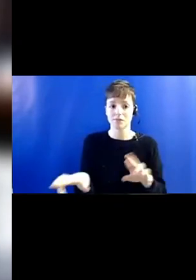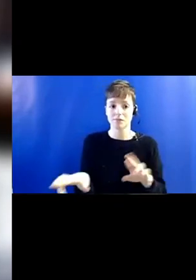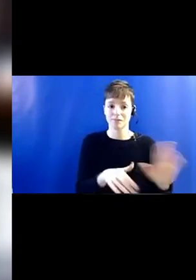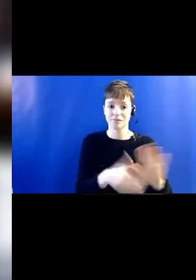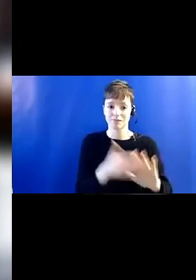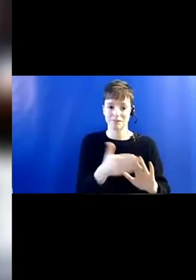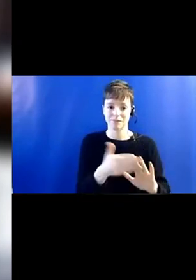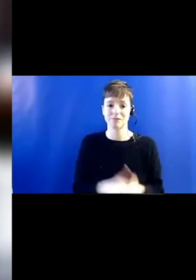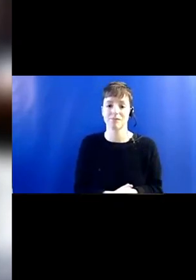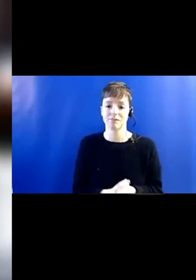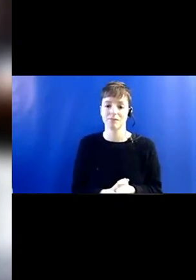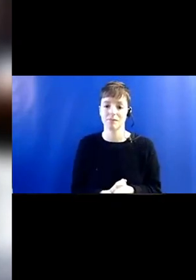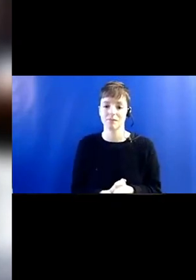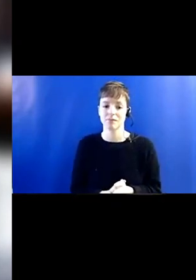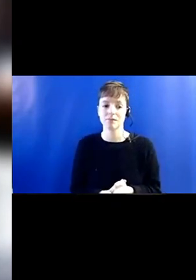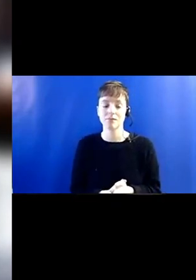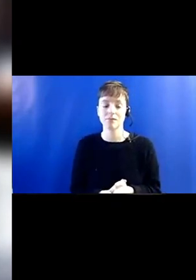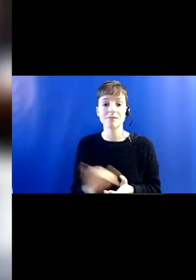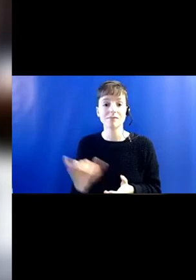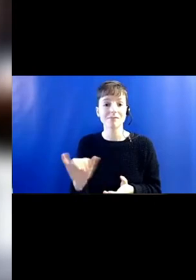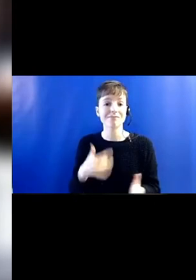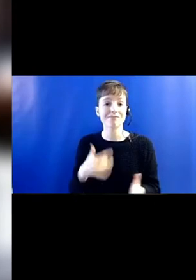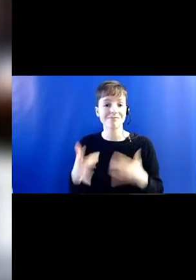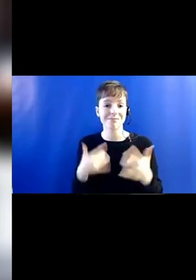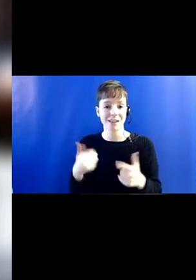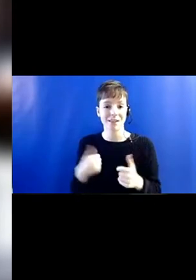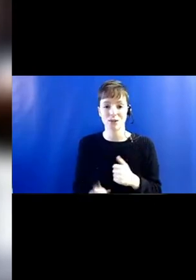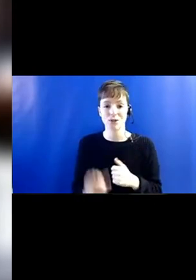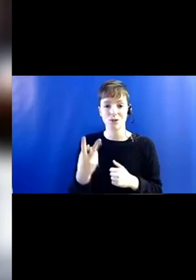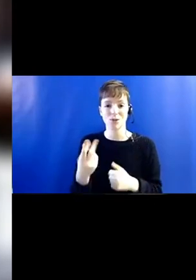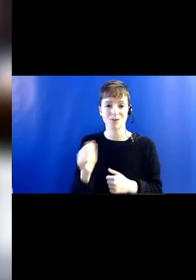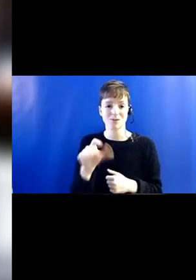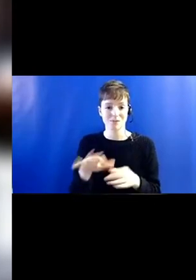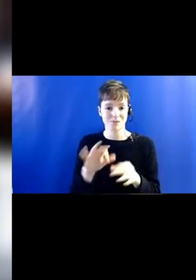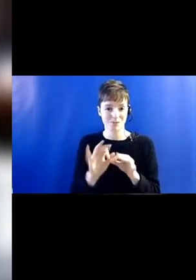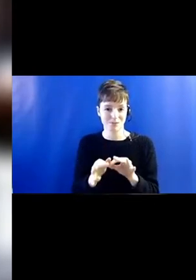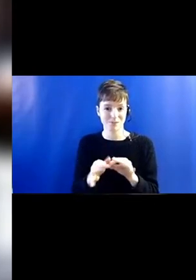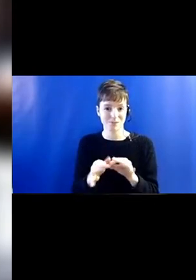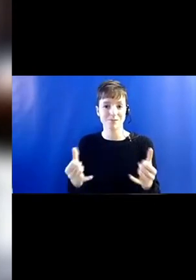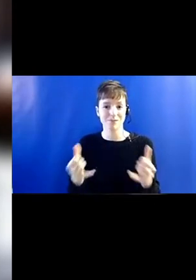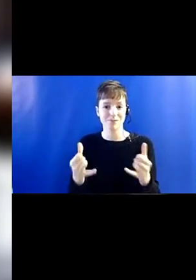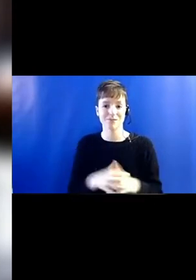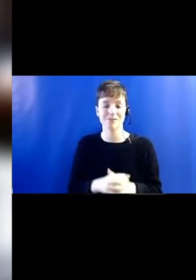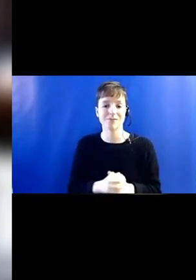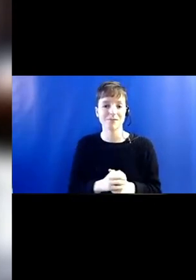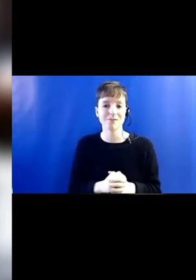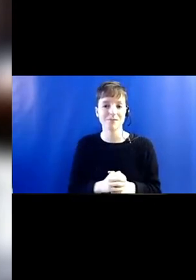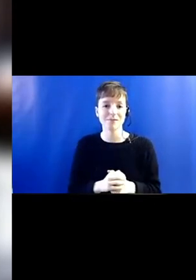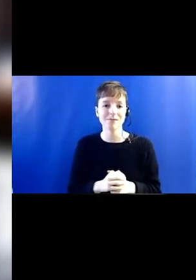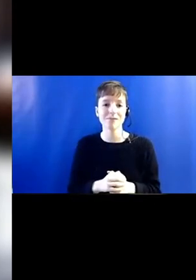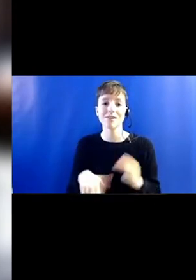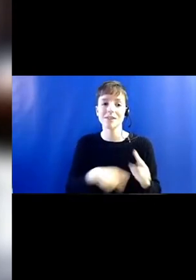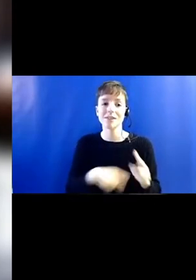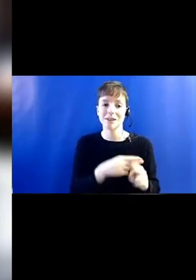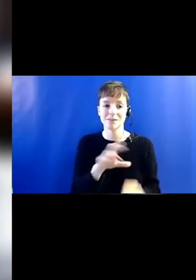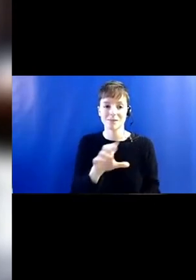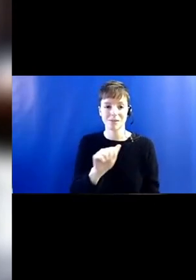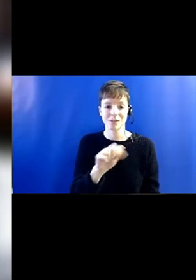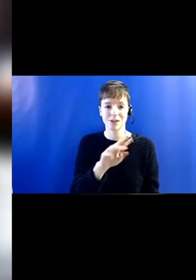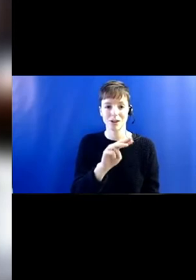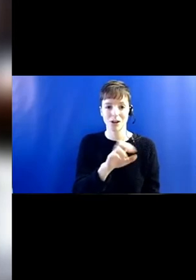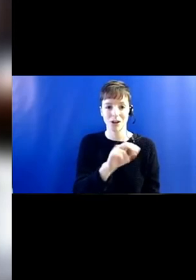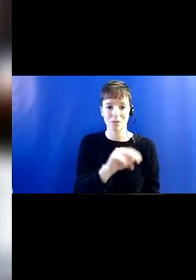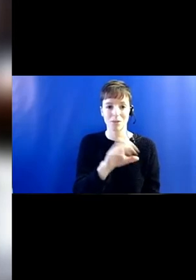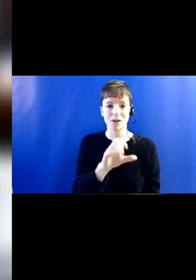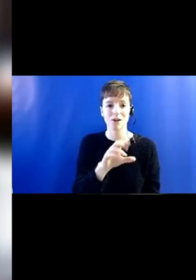In addition, we are delighted to have two ASL interpreters working with us today, Carmen Kerman and Jessica